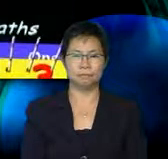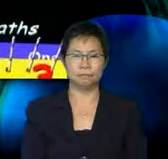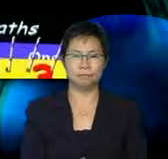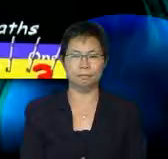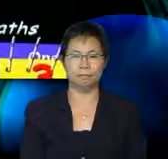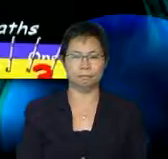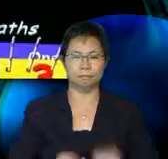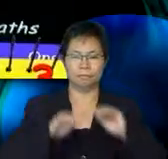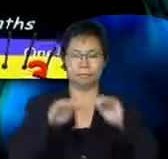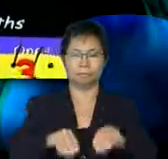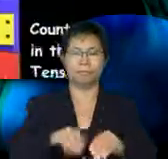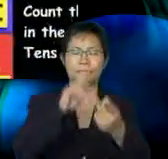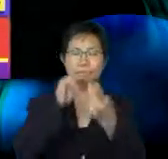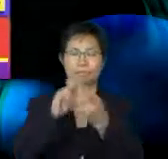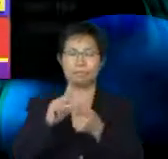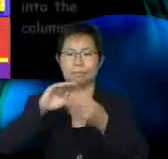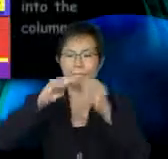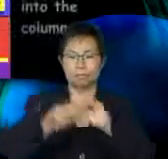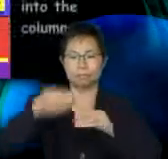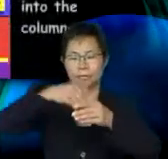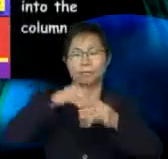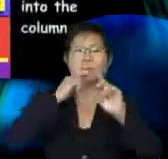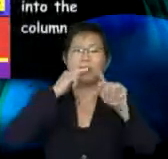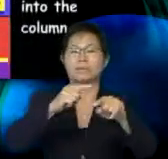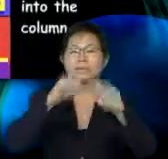Put the relevant number block in the answer column.